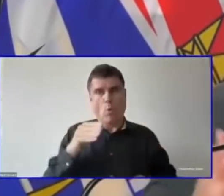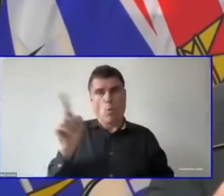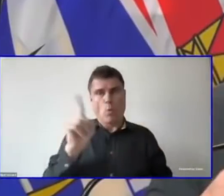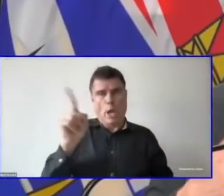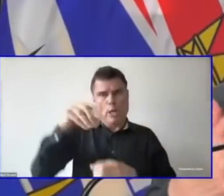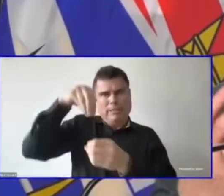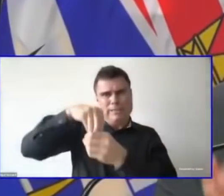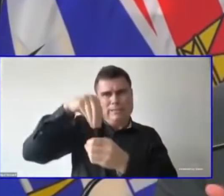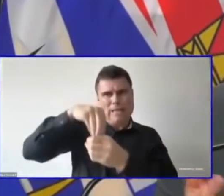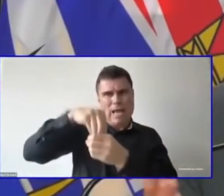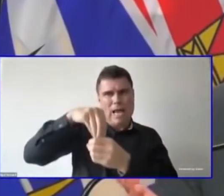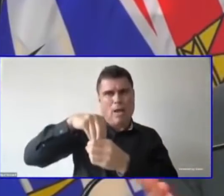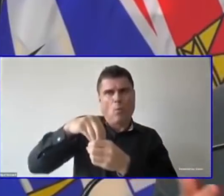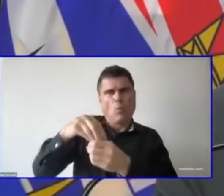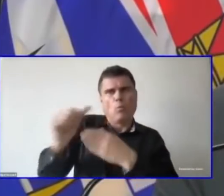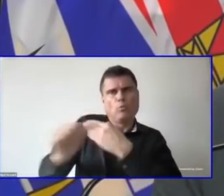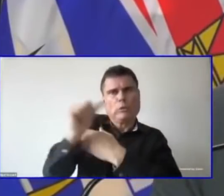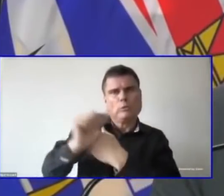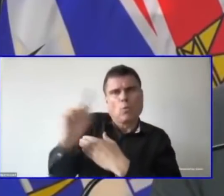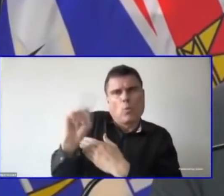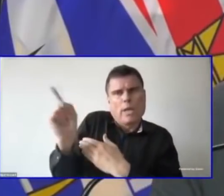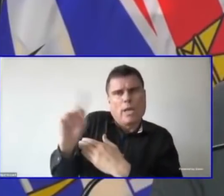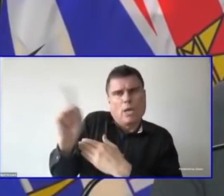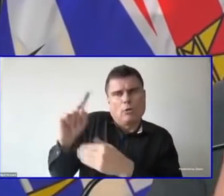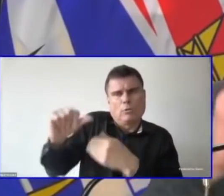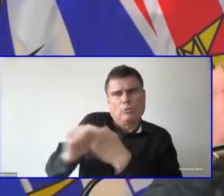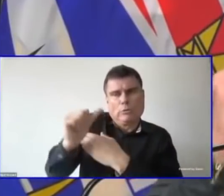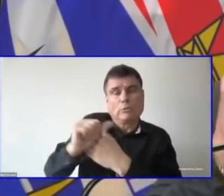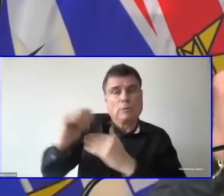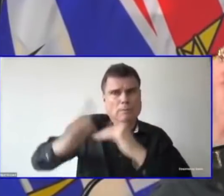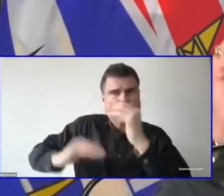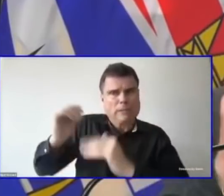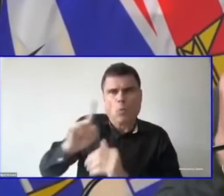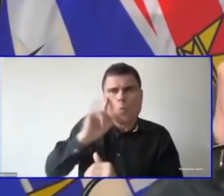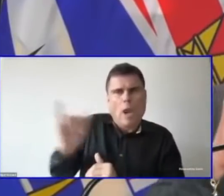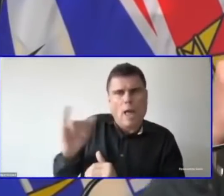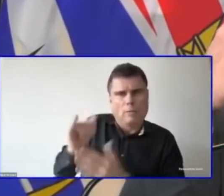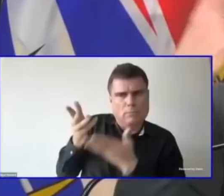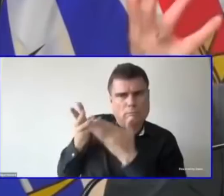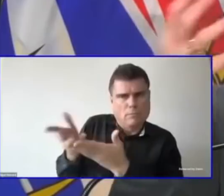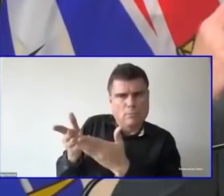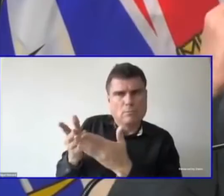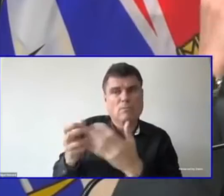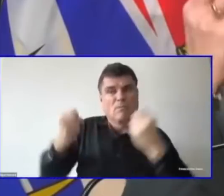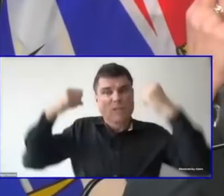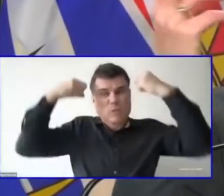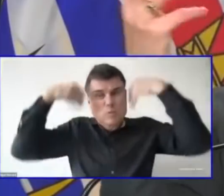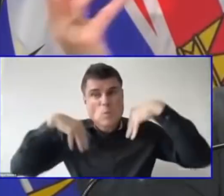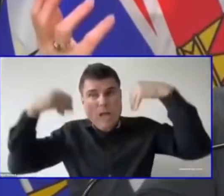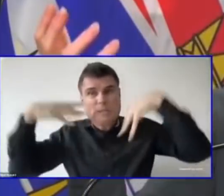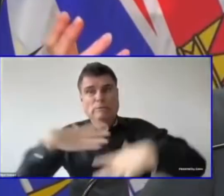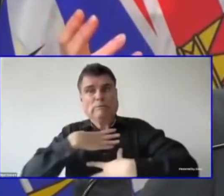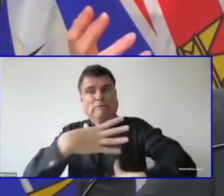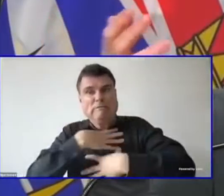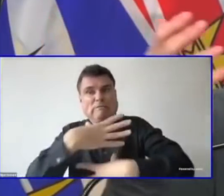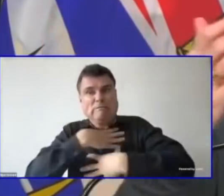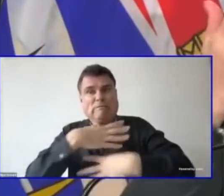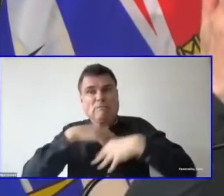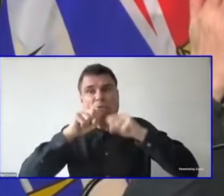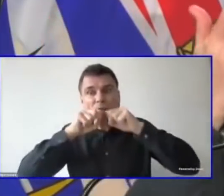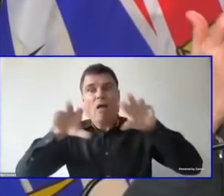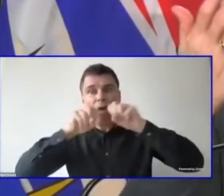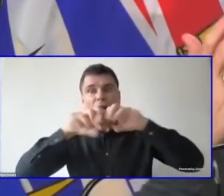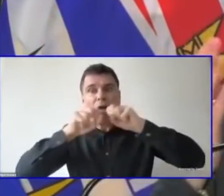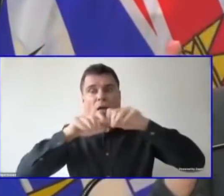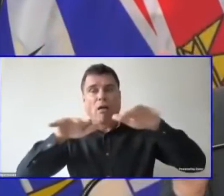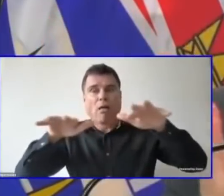we're exerting, so gyms being a classic example, is that we are seeing a lot of transmission now through the very small droplets and aerosols, and